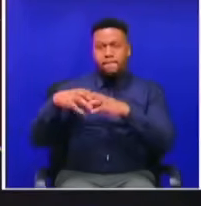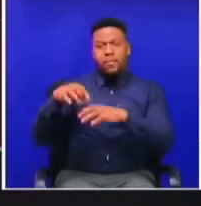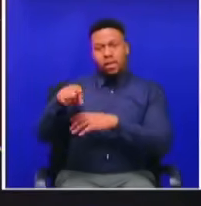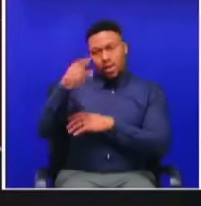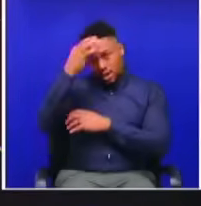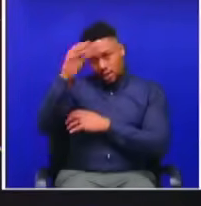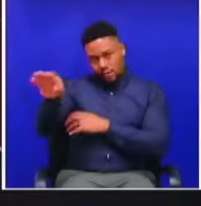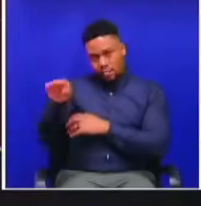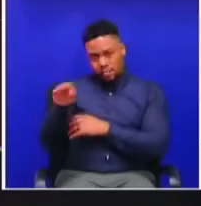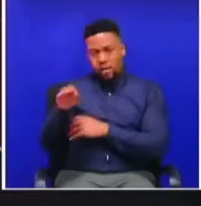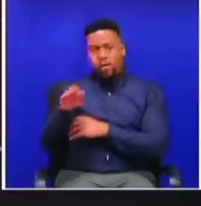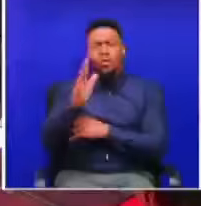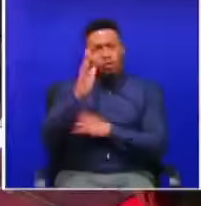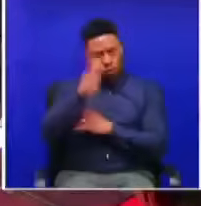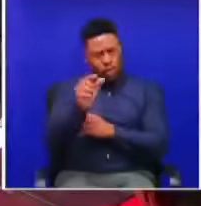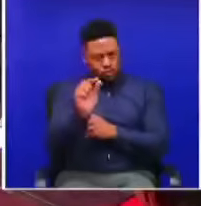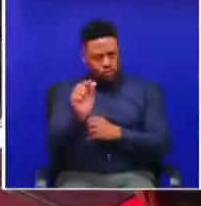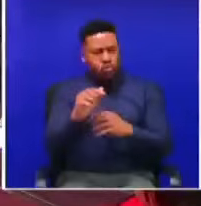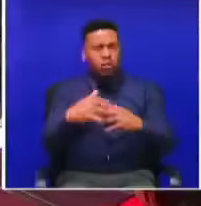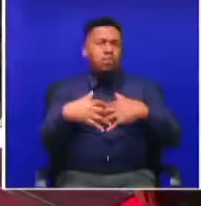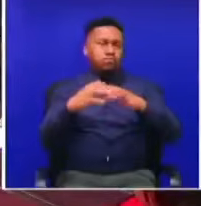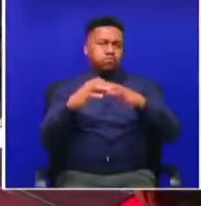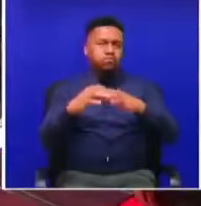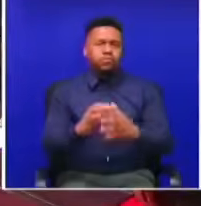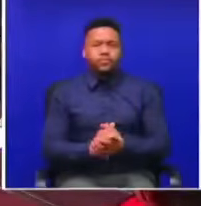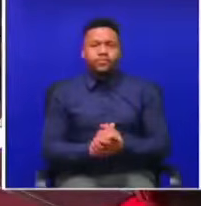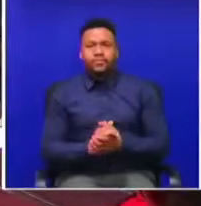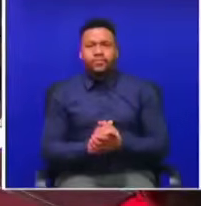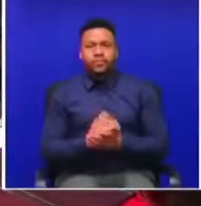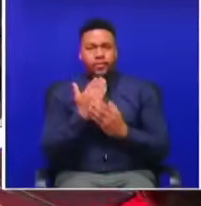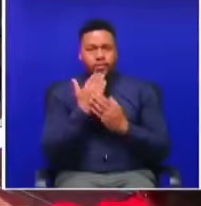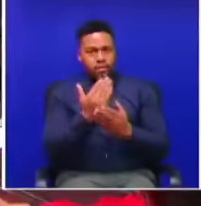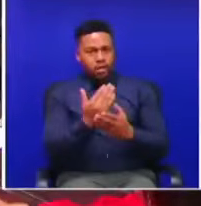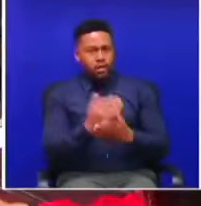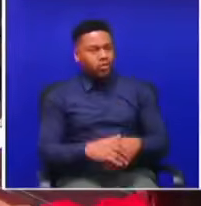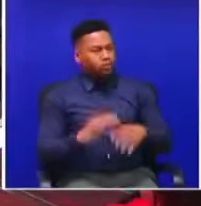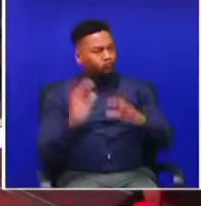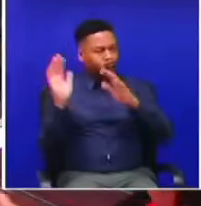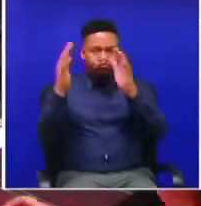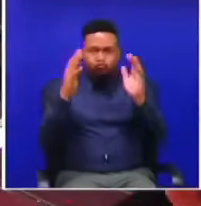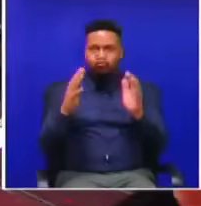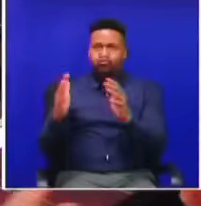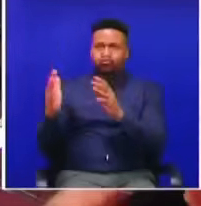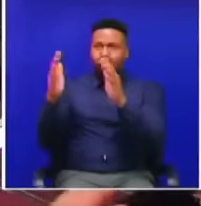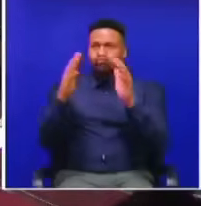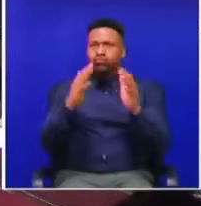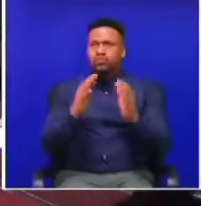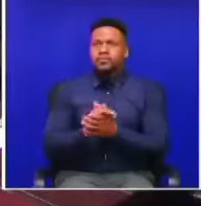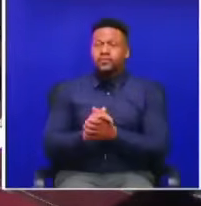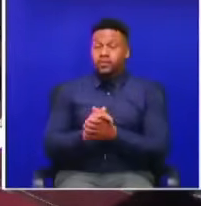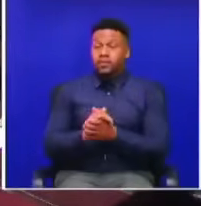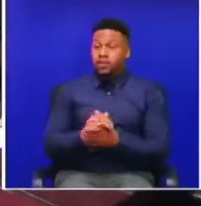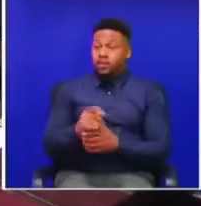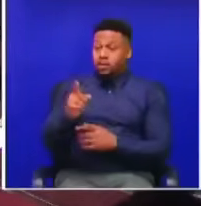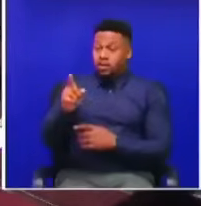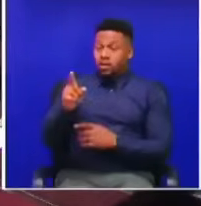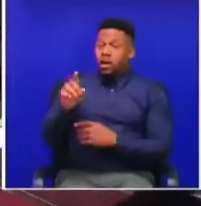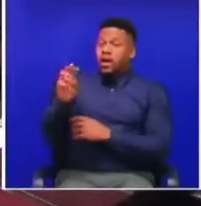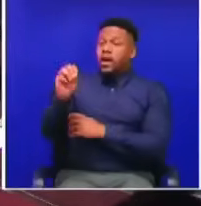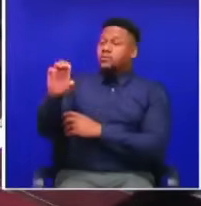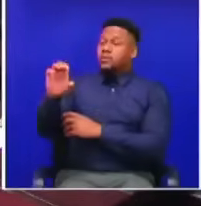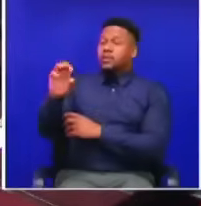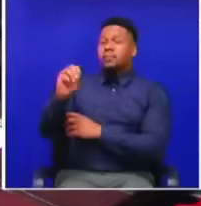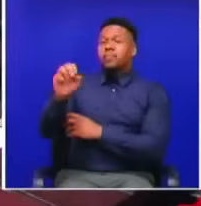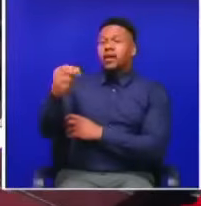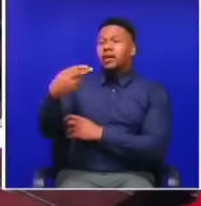Thank you. Thank you, Mr. President. Honorable MC Mafakane.